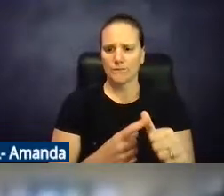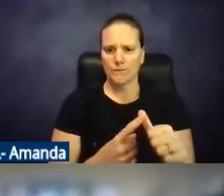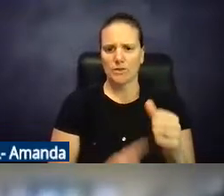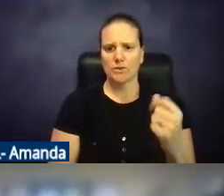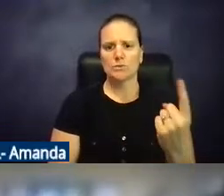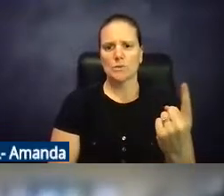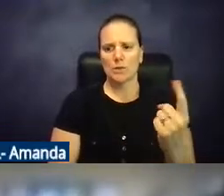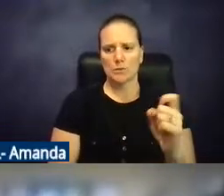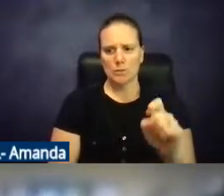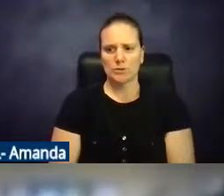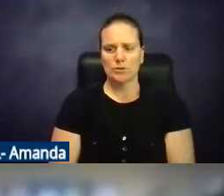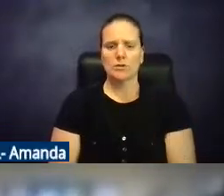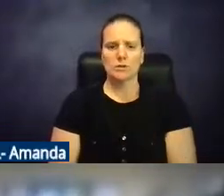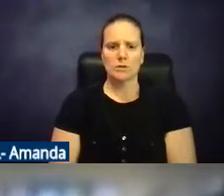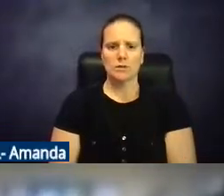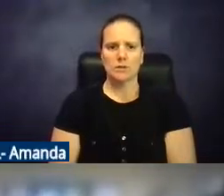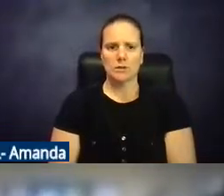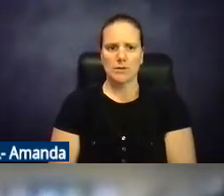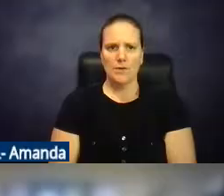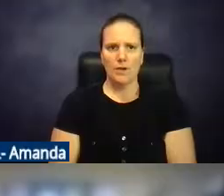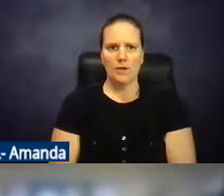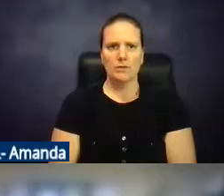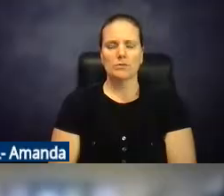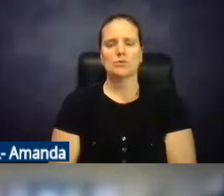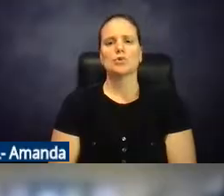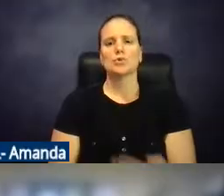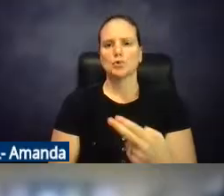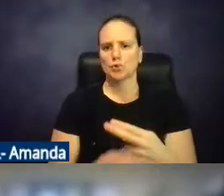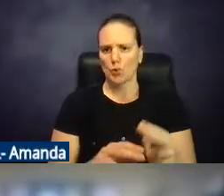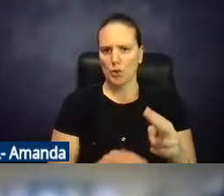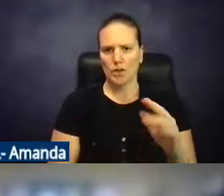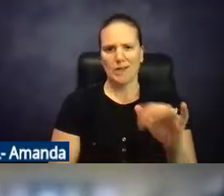question about lengthening or shortening, excuse me.